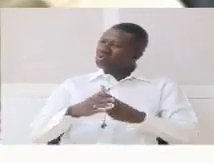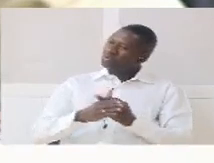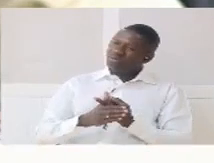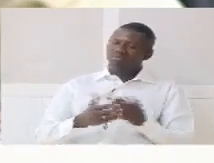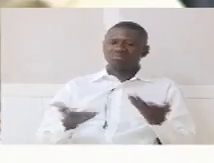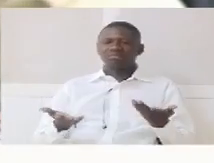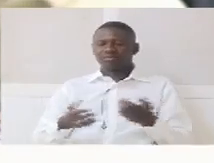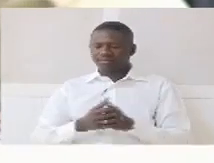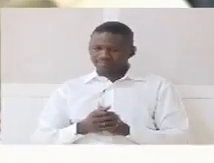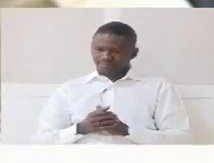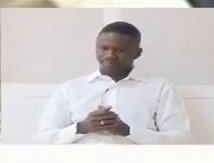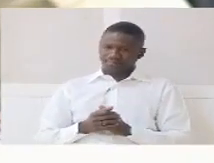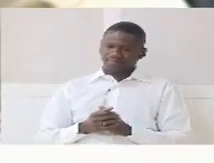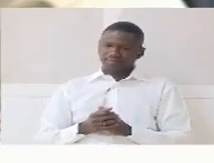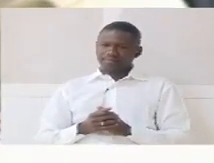Obviously,